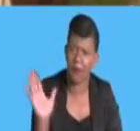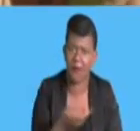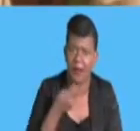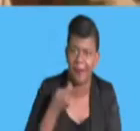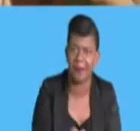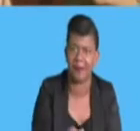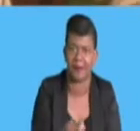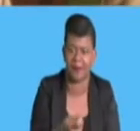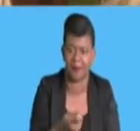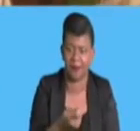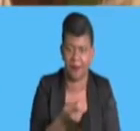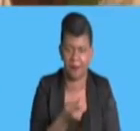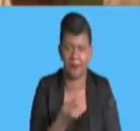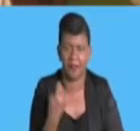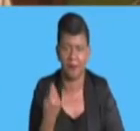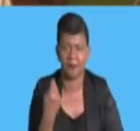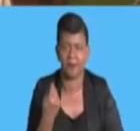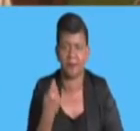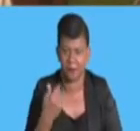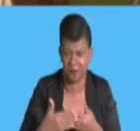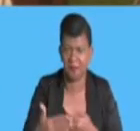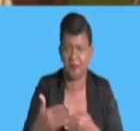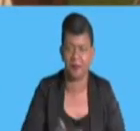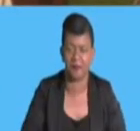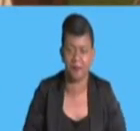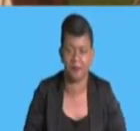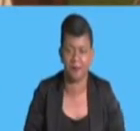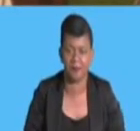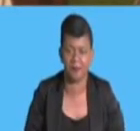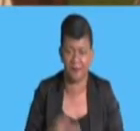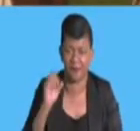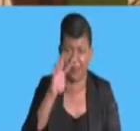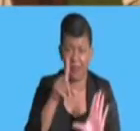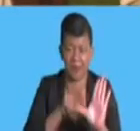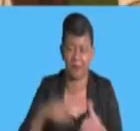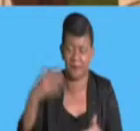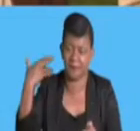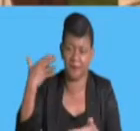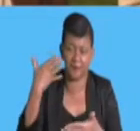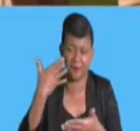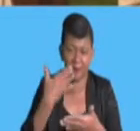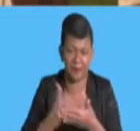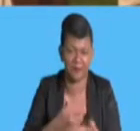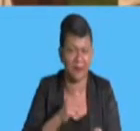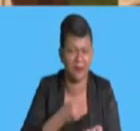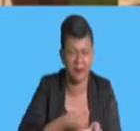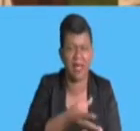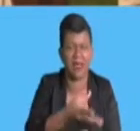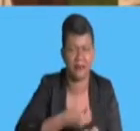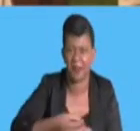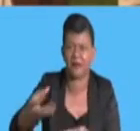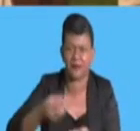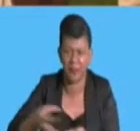later. More than a decade of excessive spending is resulting in this fiscal consolidation, which is just